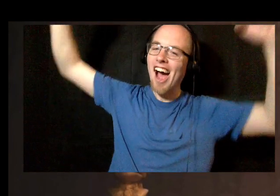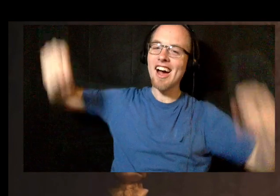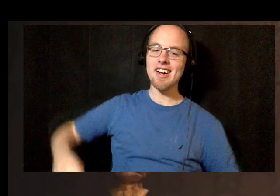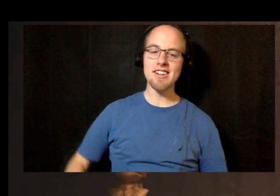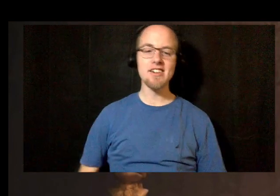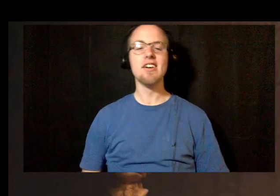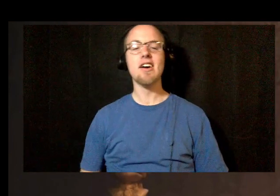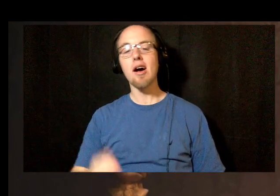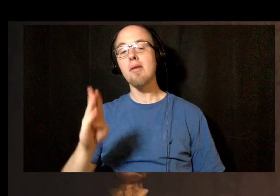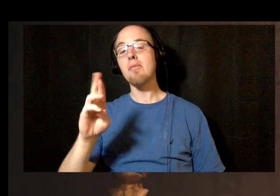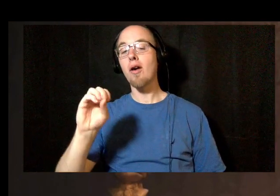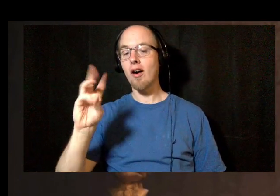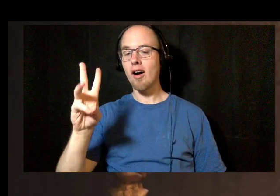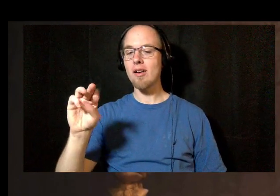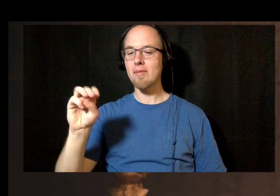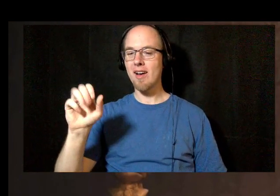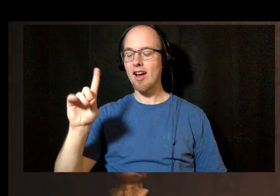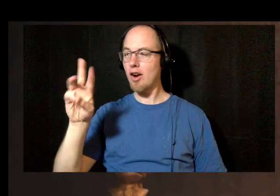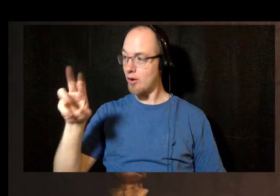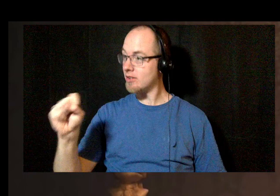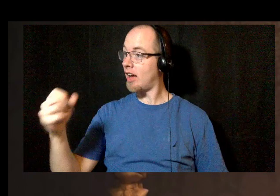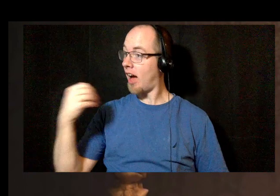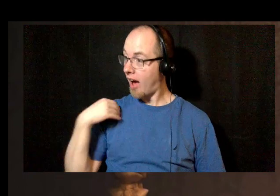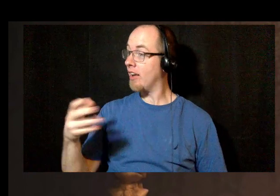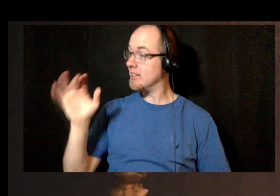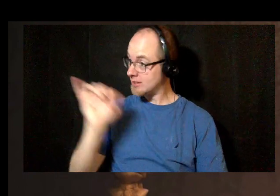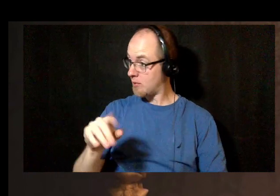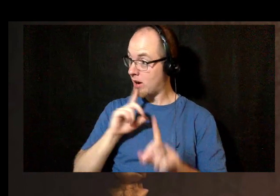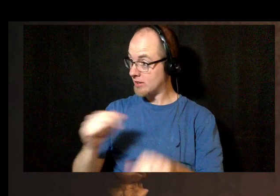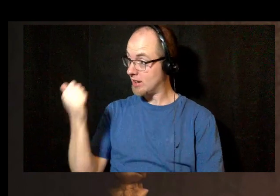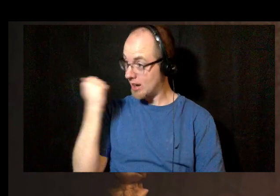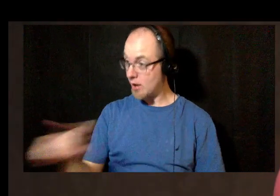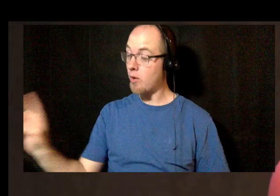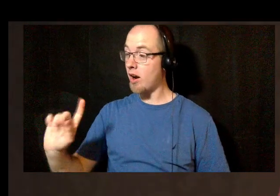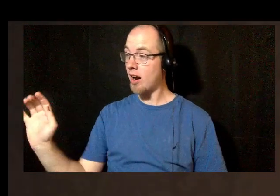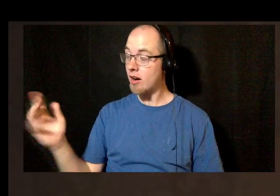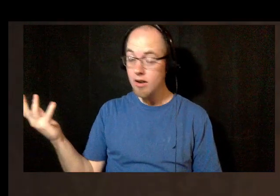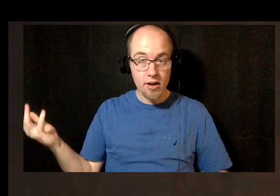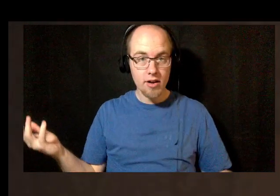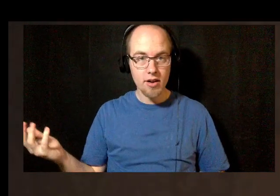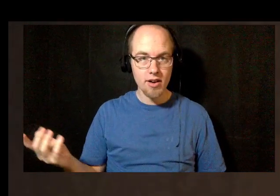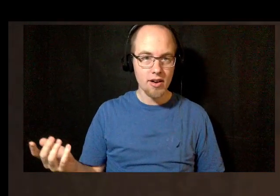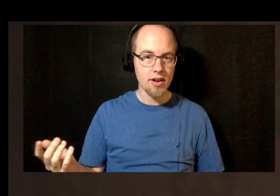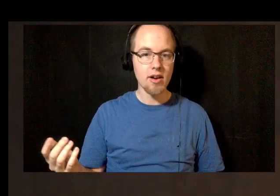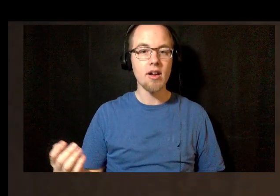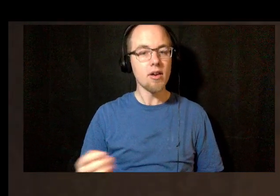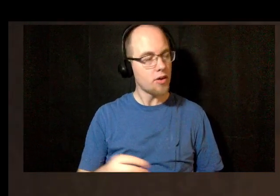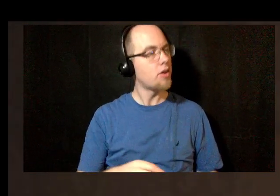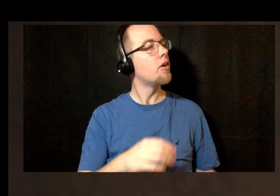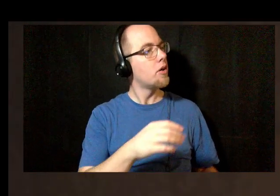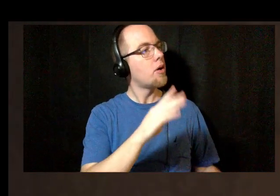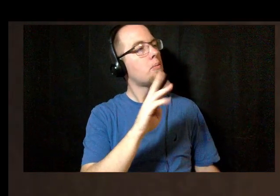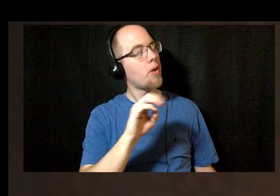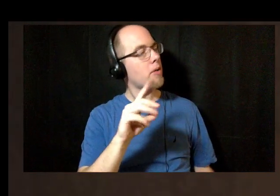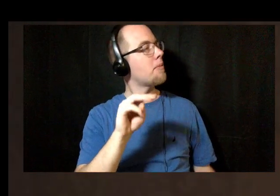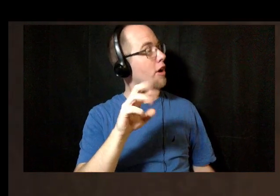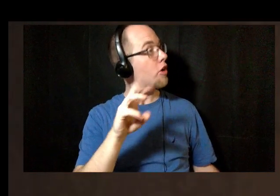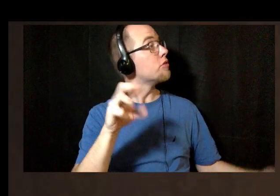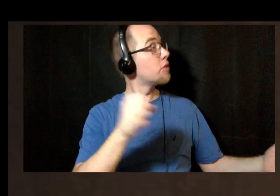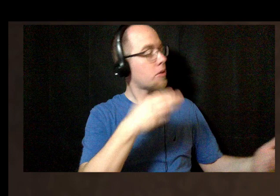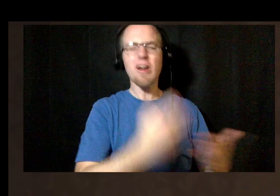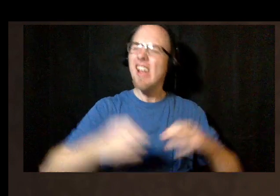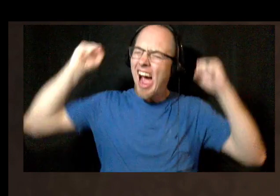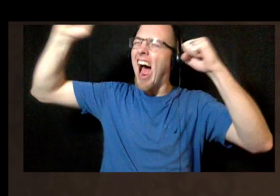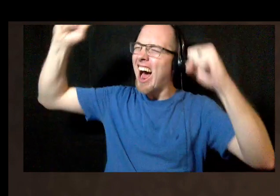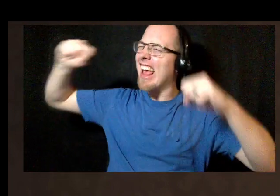Has Broadmeadows ever had that reaction anywhere ever? How good is Broadmeadows? Woo! Woo! Wooing is